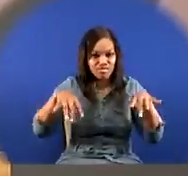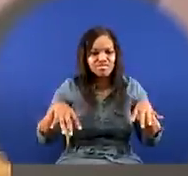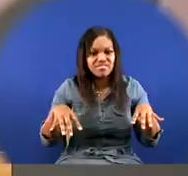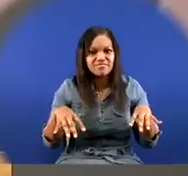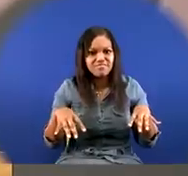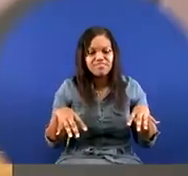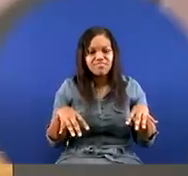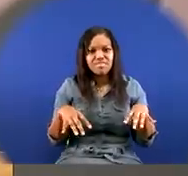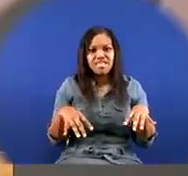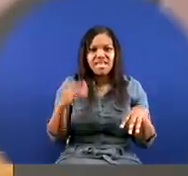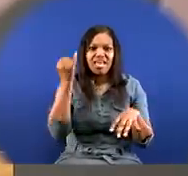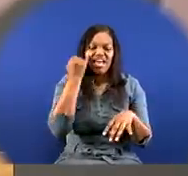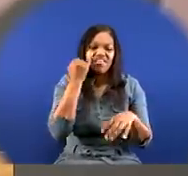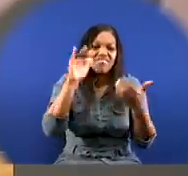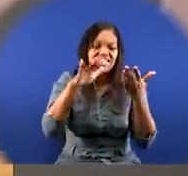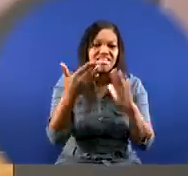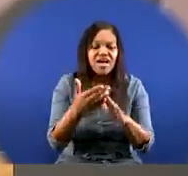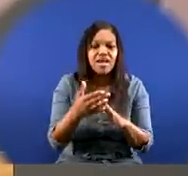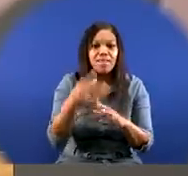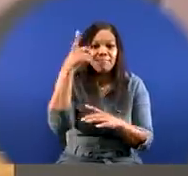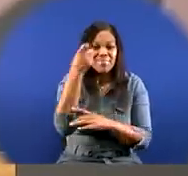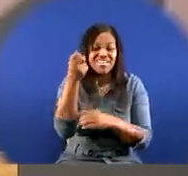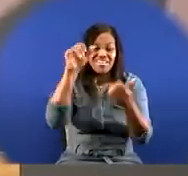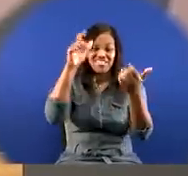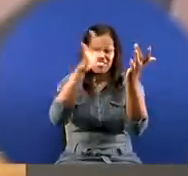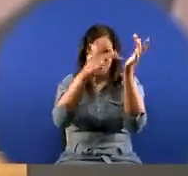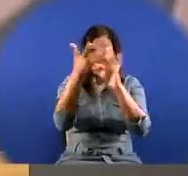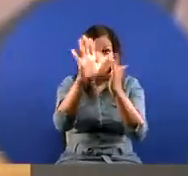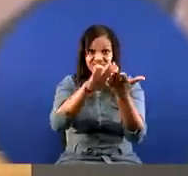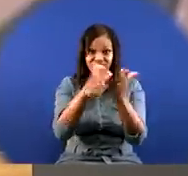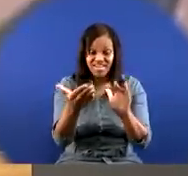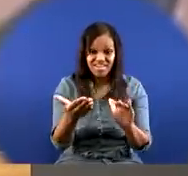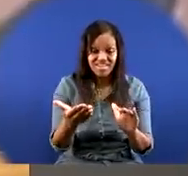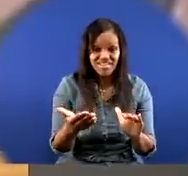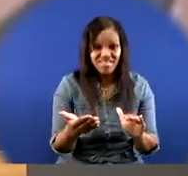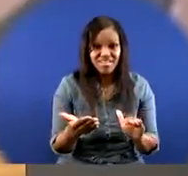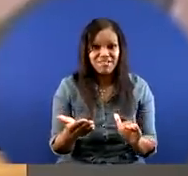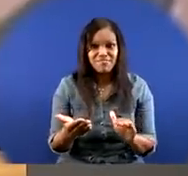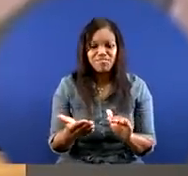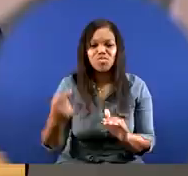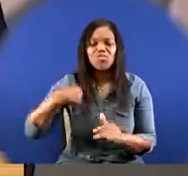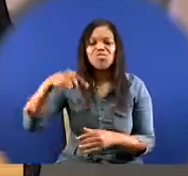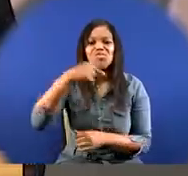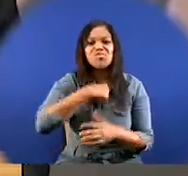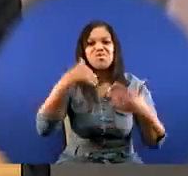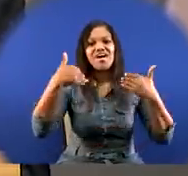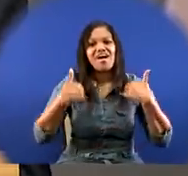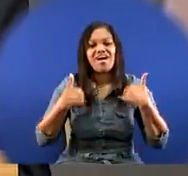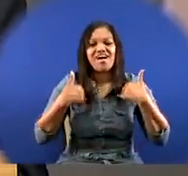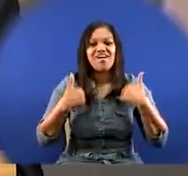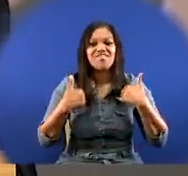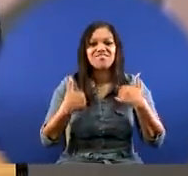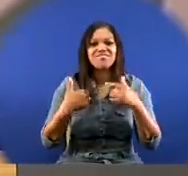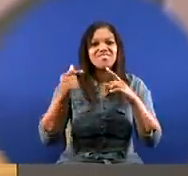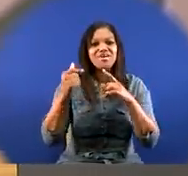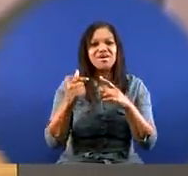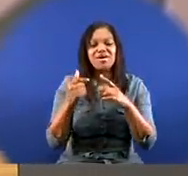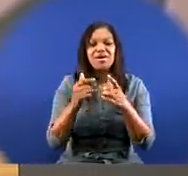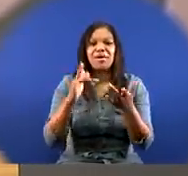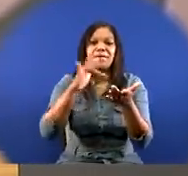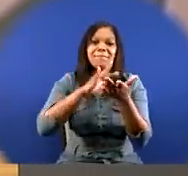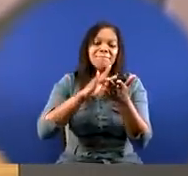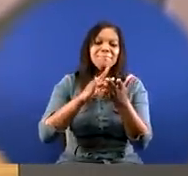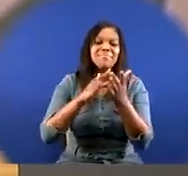Holies from the Most Holy. Because Jesus died, we have a mediator, the